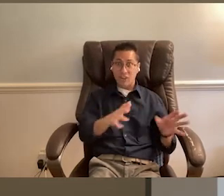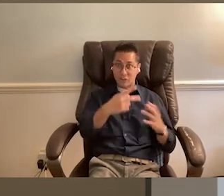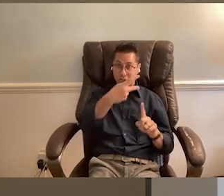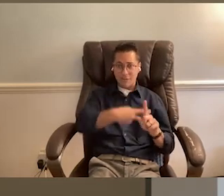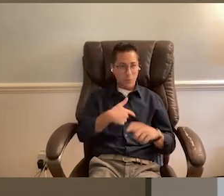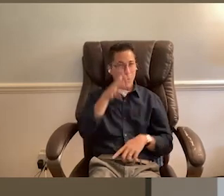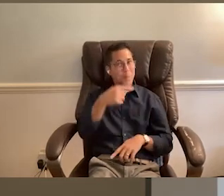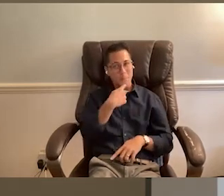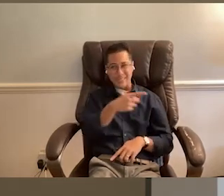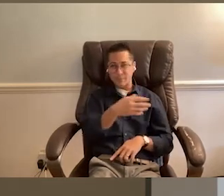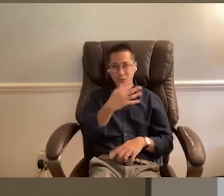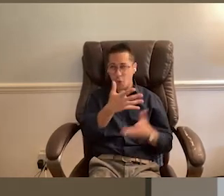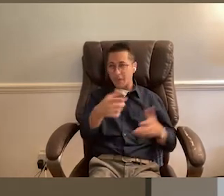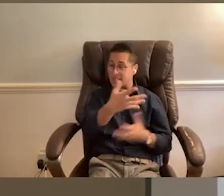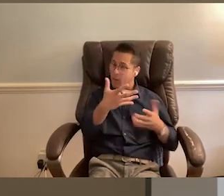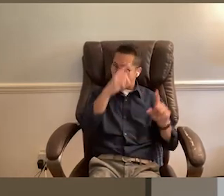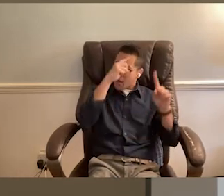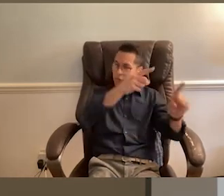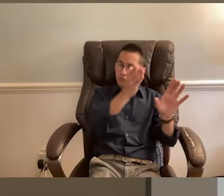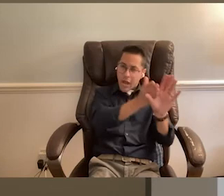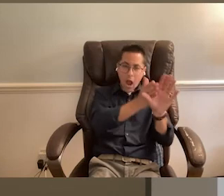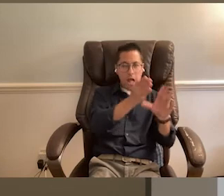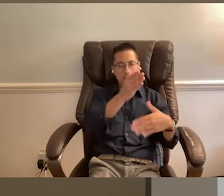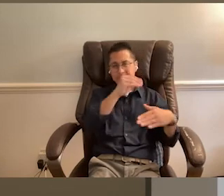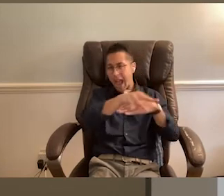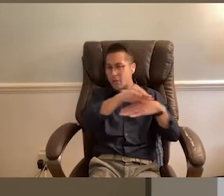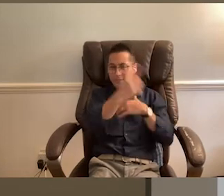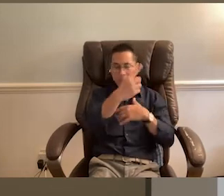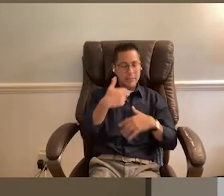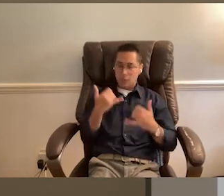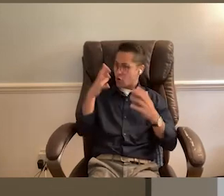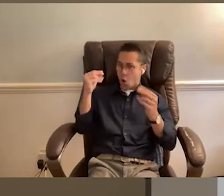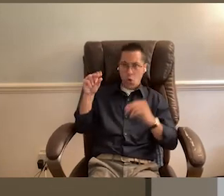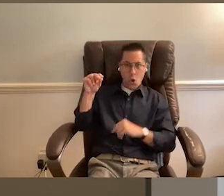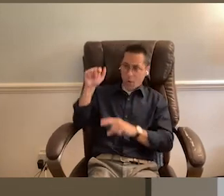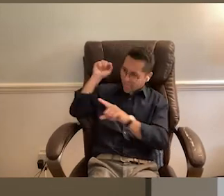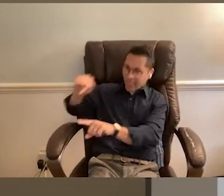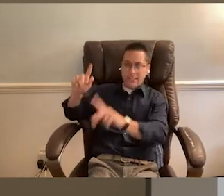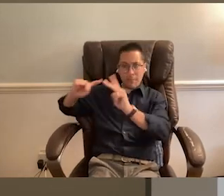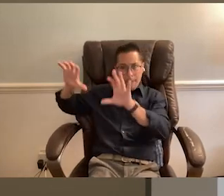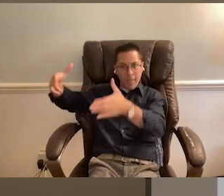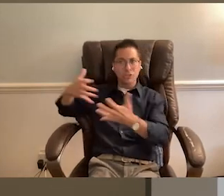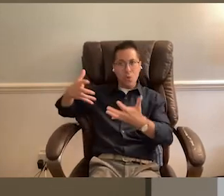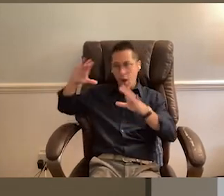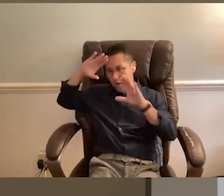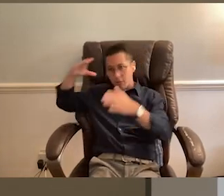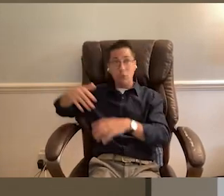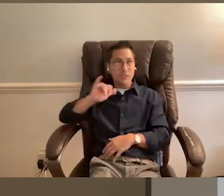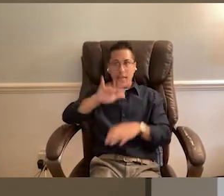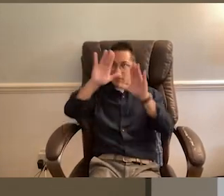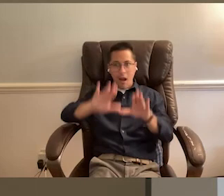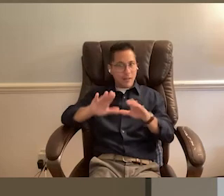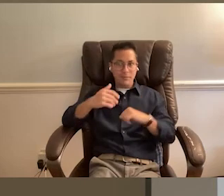with exceptional student education, disability services, counseling, something wanting to work with populations like